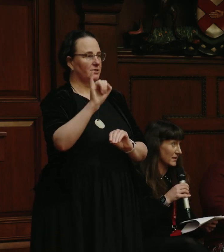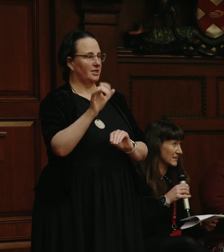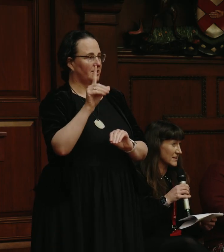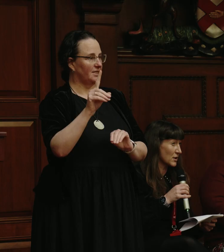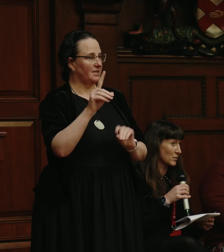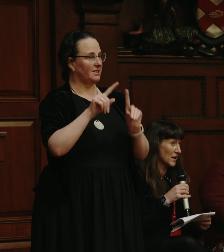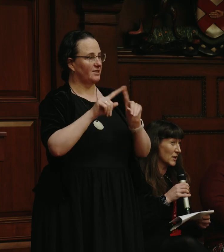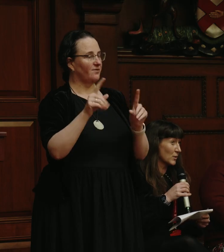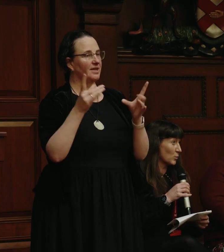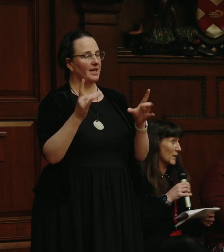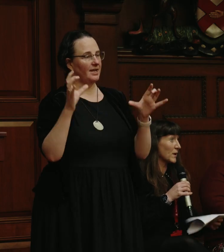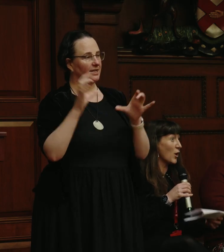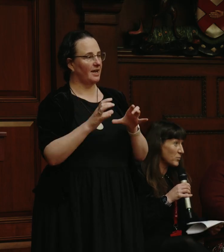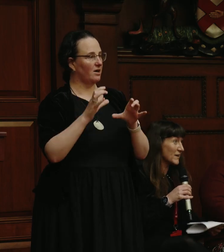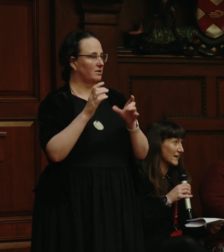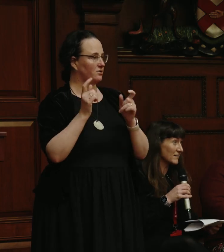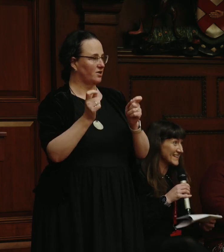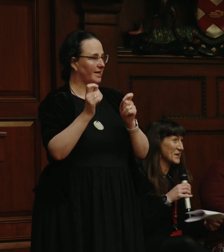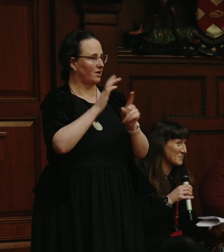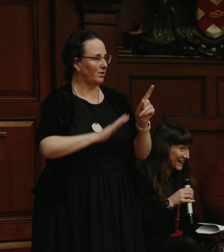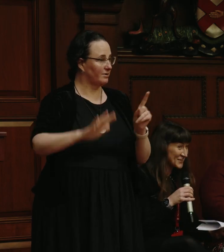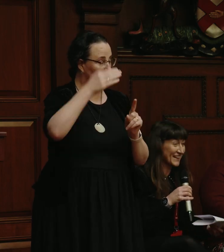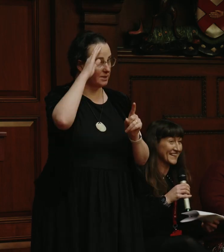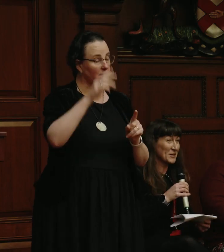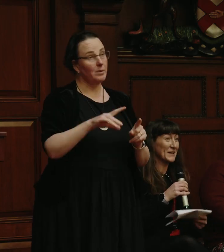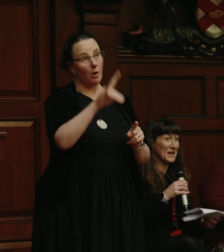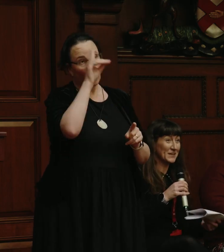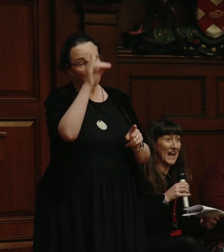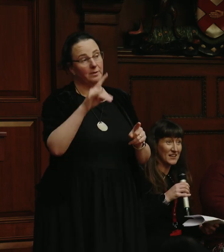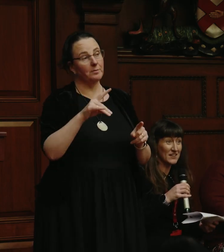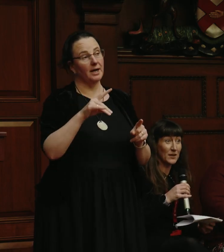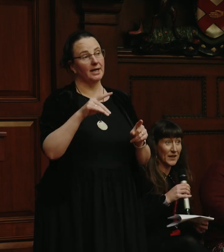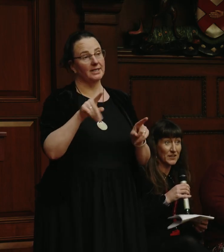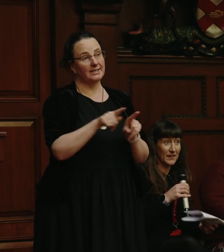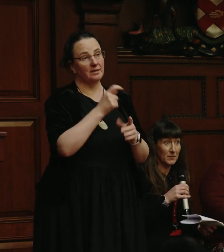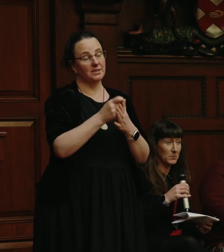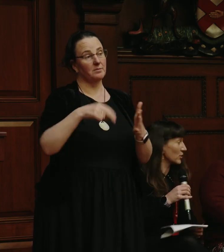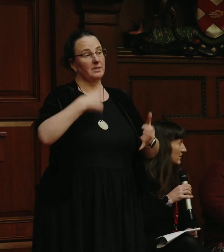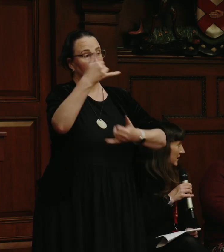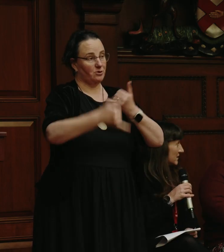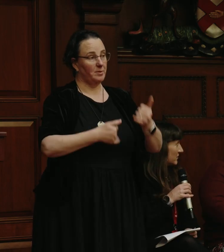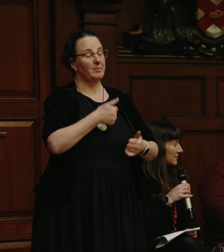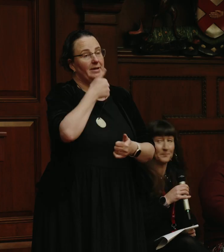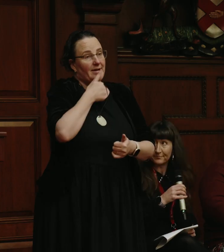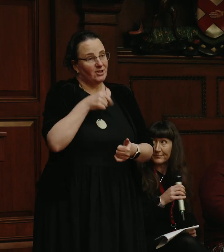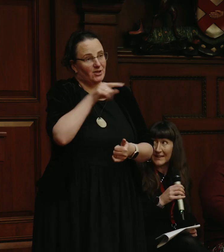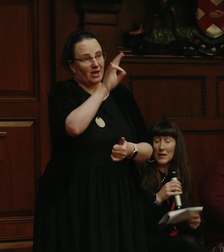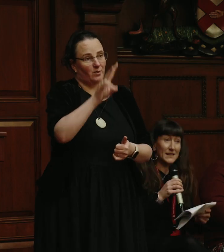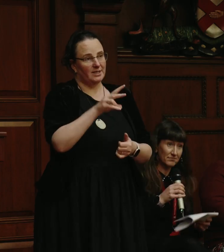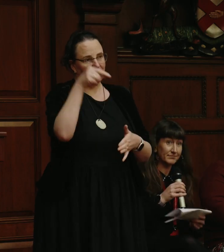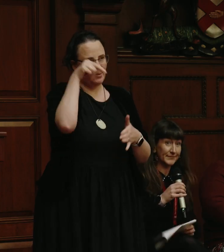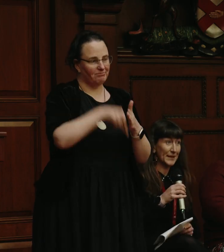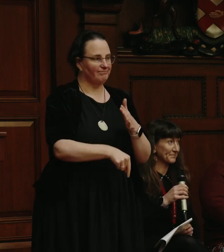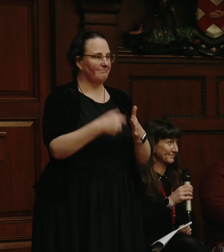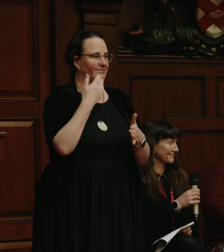across Ireland. So we will hopefully, this time next year, be able to answer that question a little bit more definitively. Yeah,